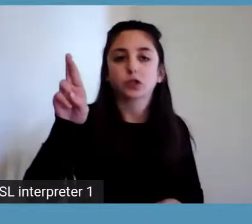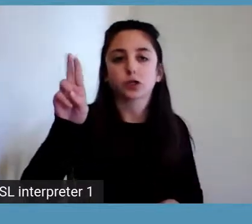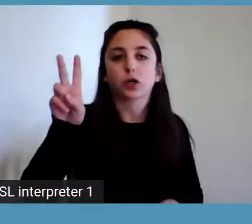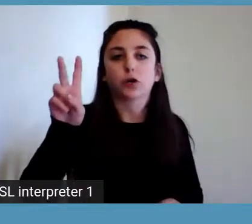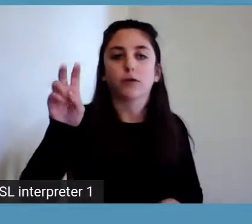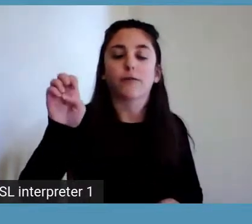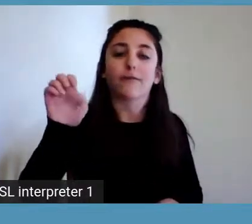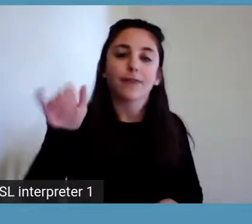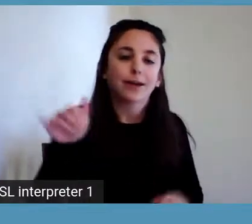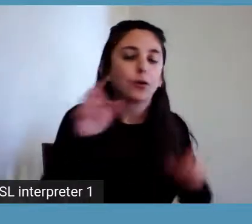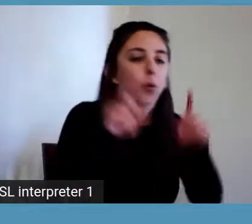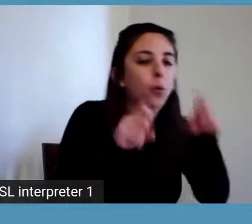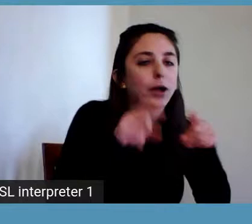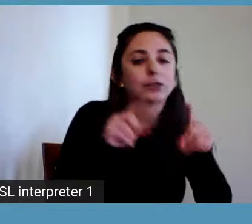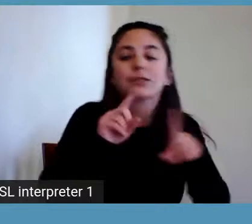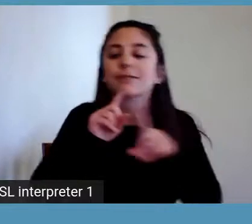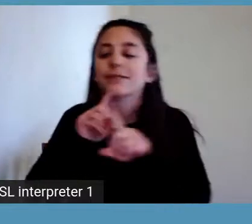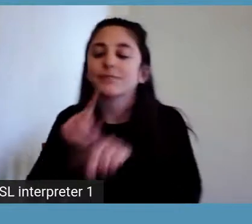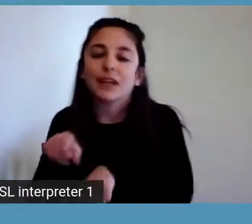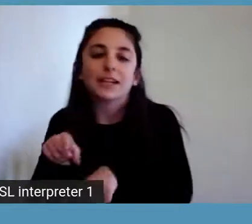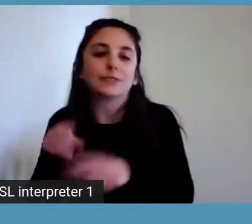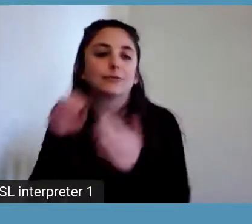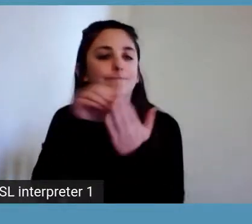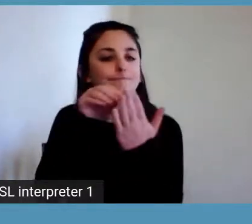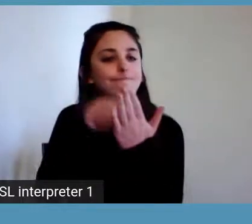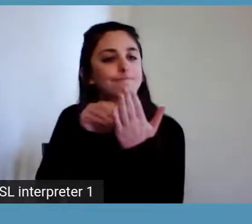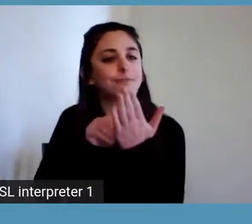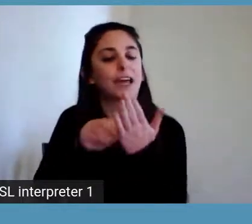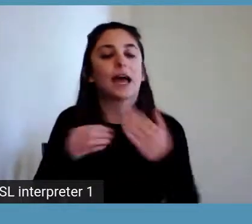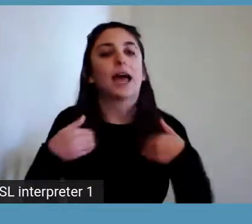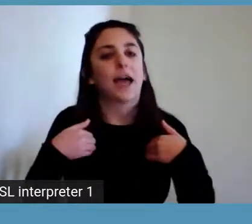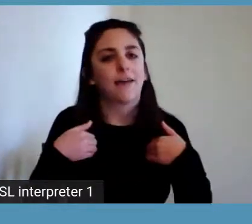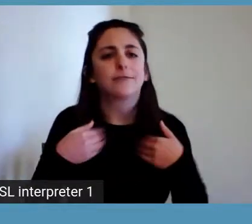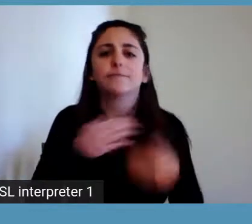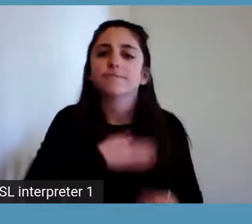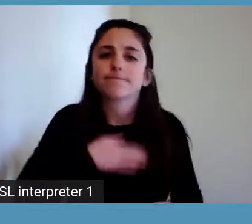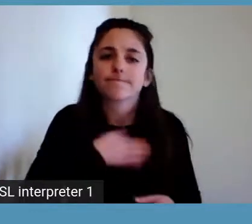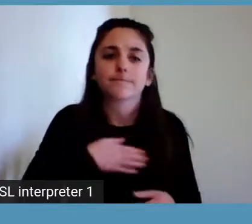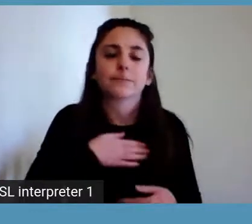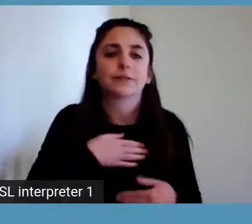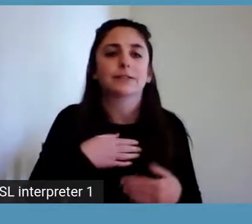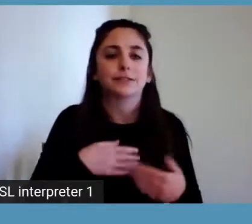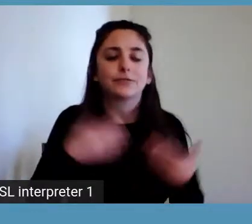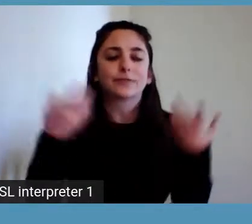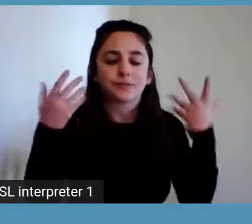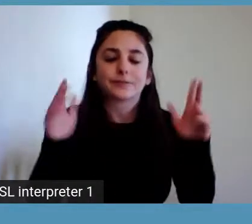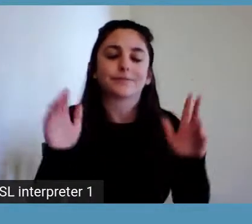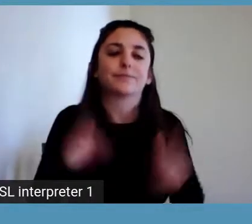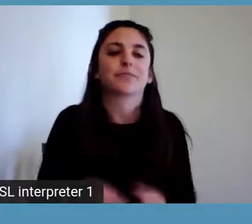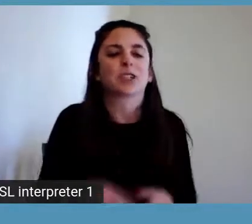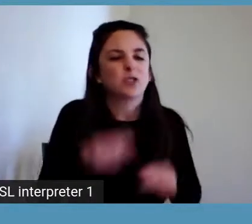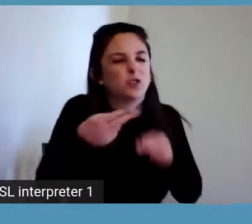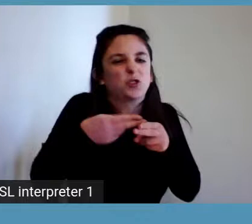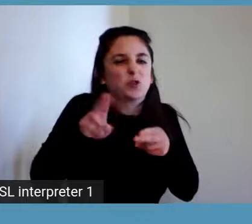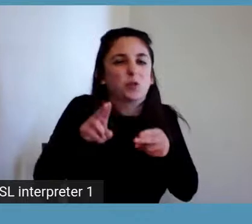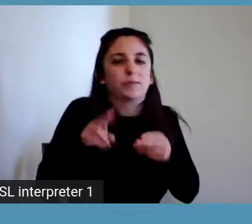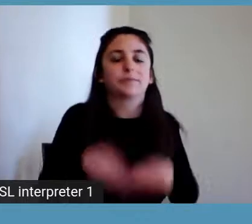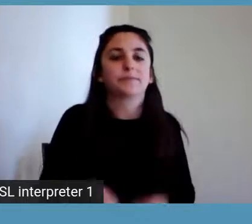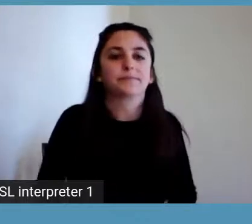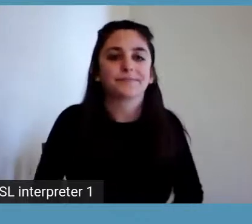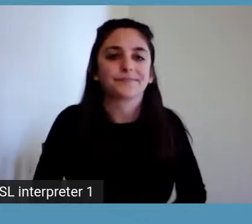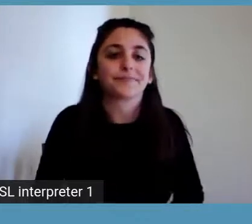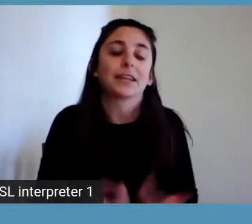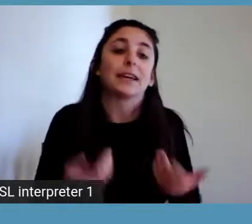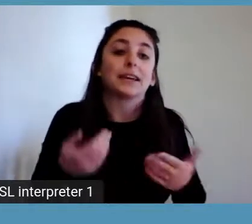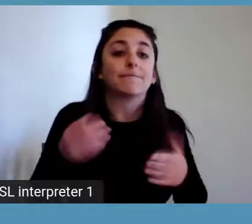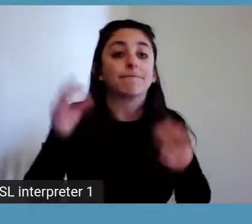a link to the survey in the chat stream and email a link to those of you who pre-registered. We'd greatly appreciate it if you'd share your experience with us